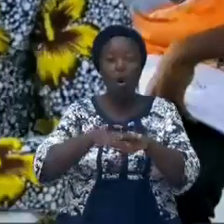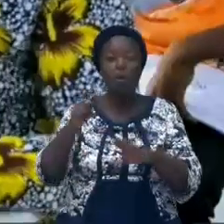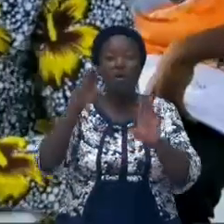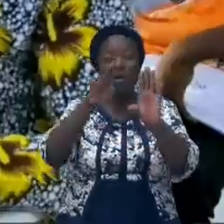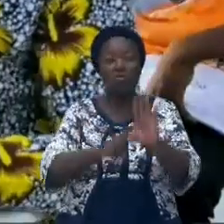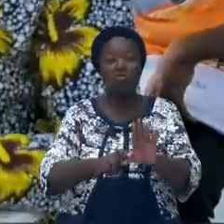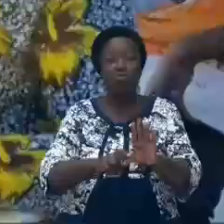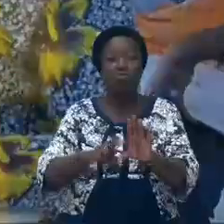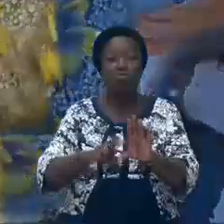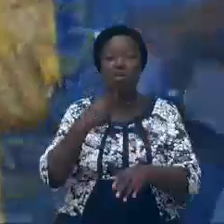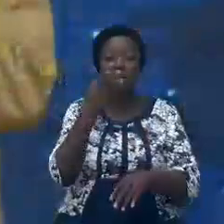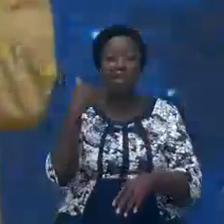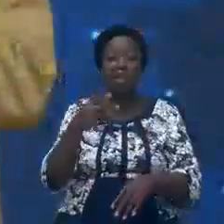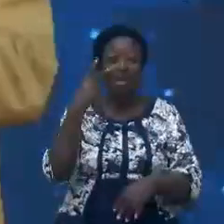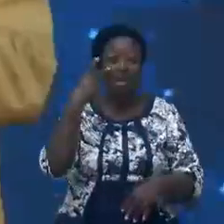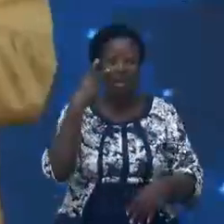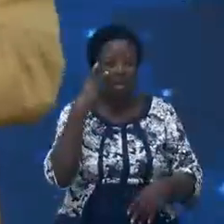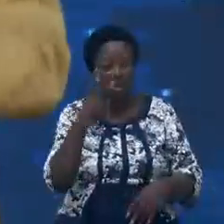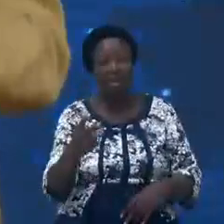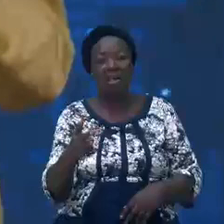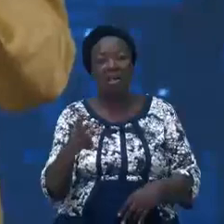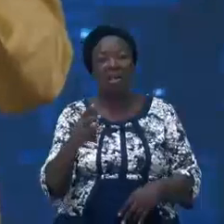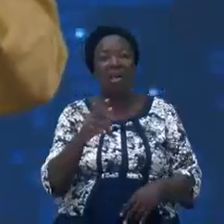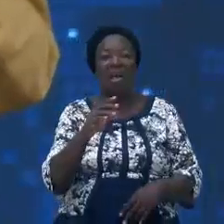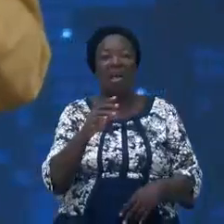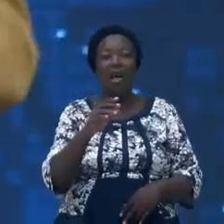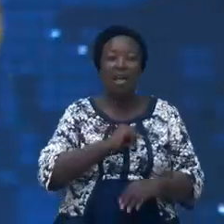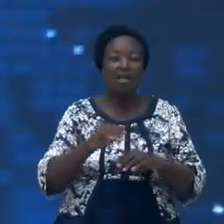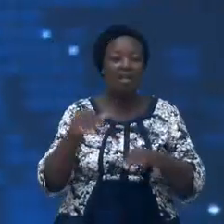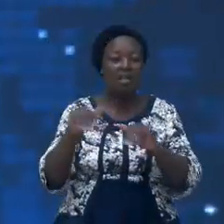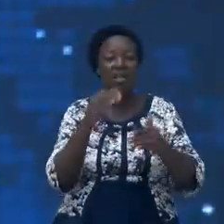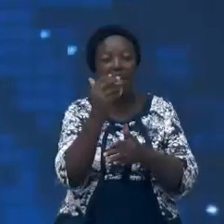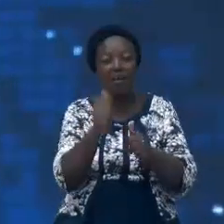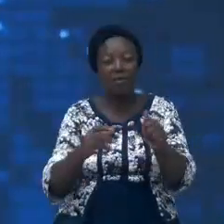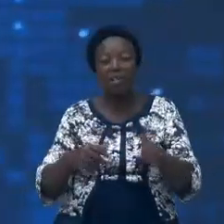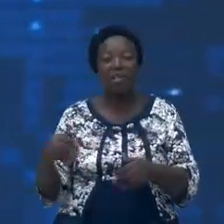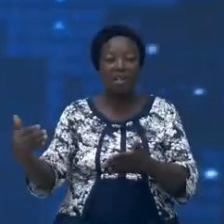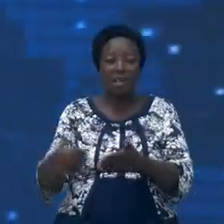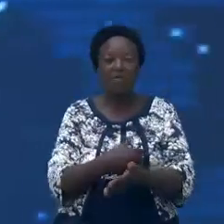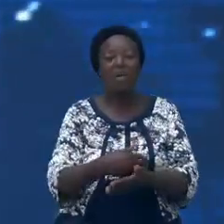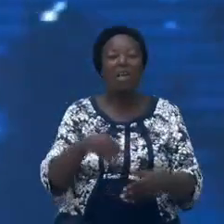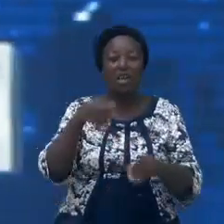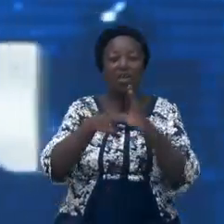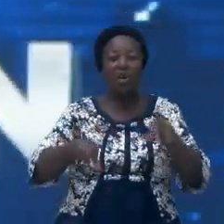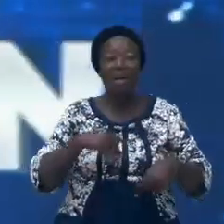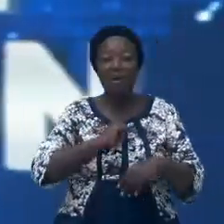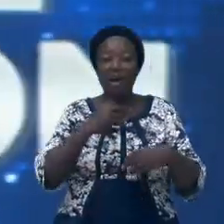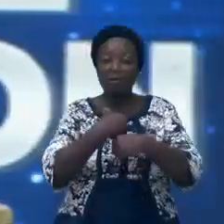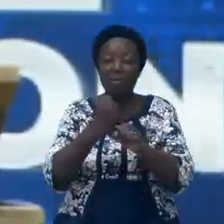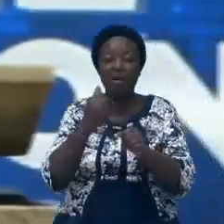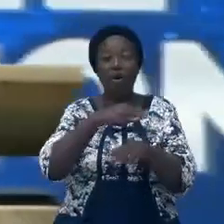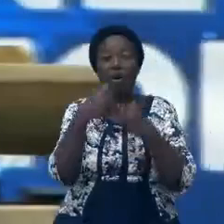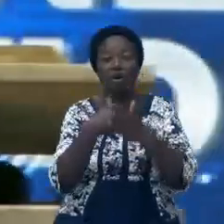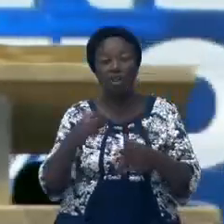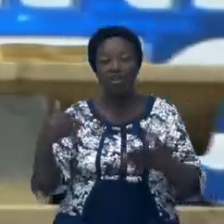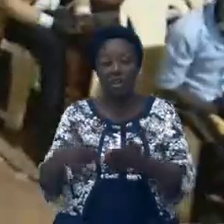sat upon the throne said, behold, I make all things new. In your life, I